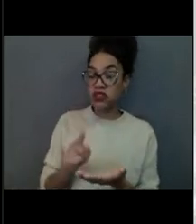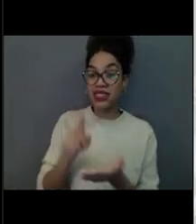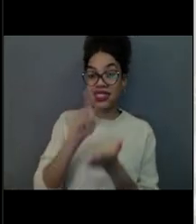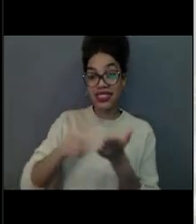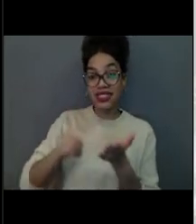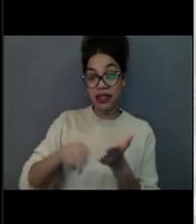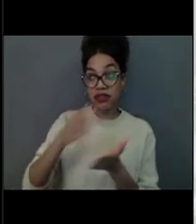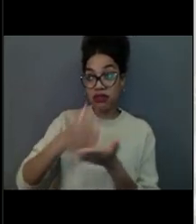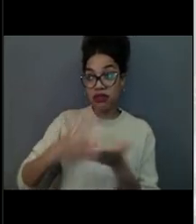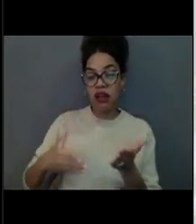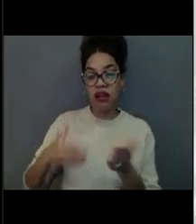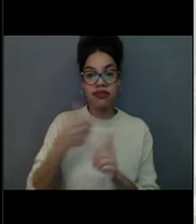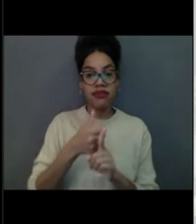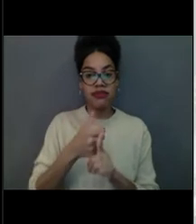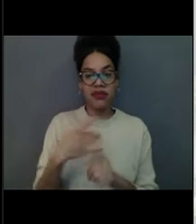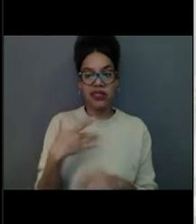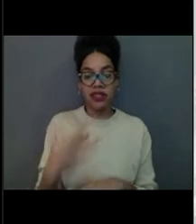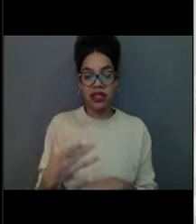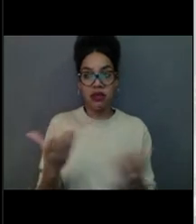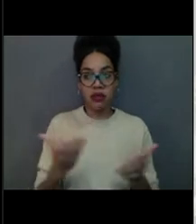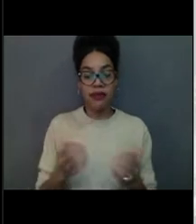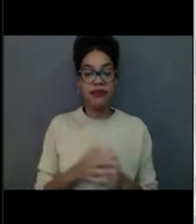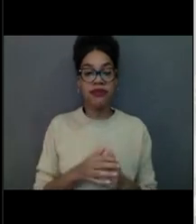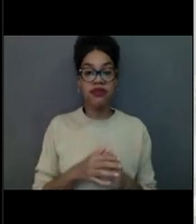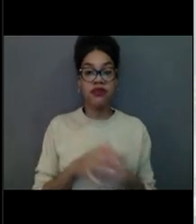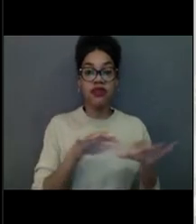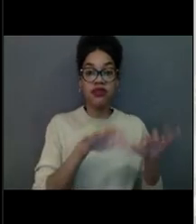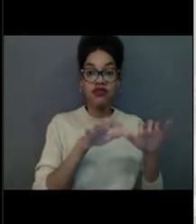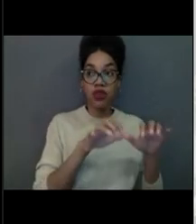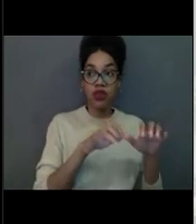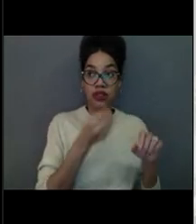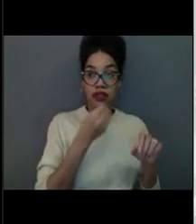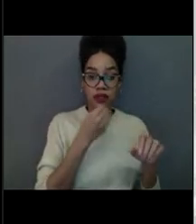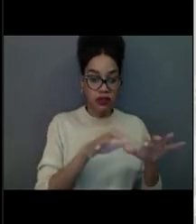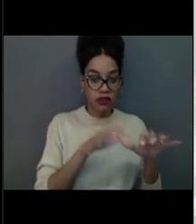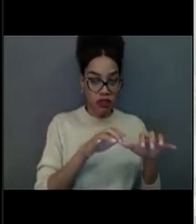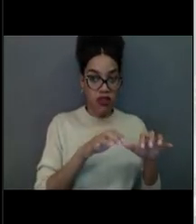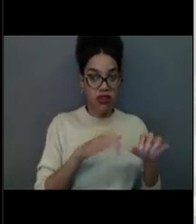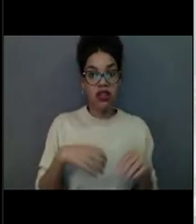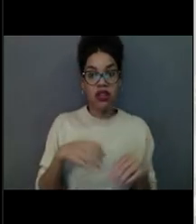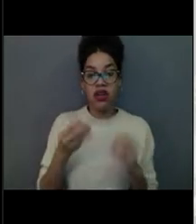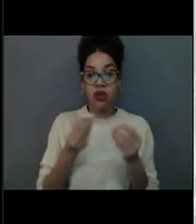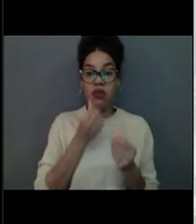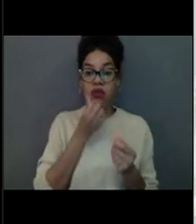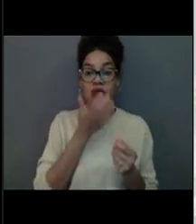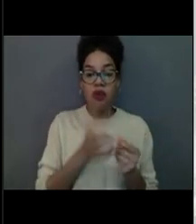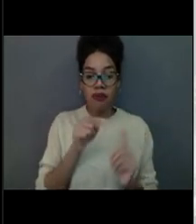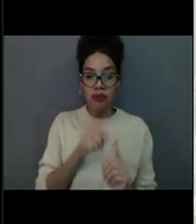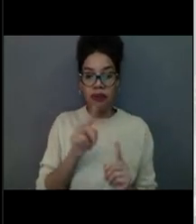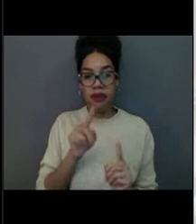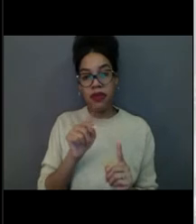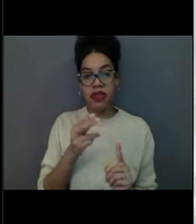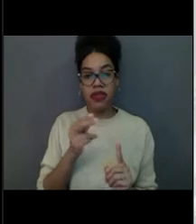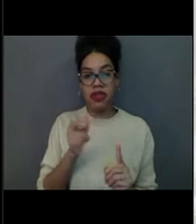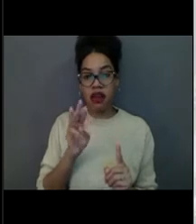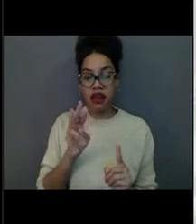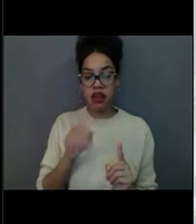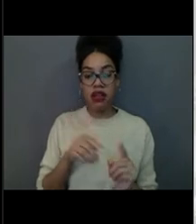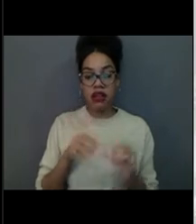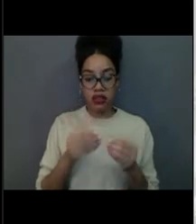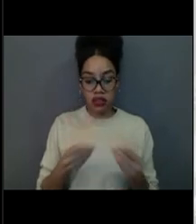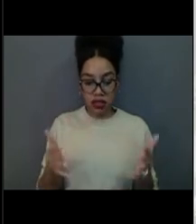it's typically we inspect it in the frozen state, and then we thaw it out, inspect it in the thawed state, and then we cook it up and inspect it in